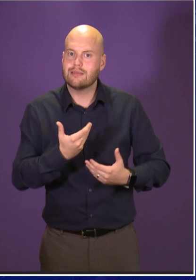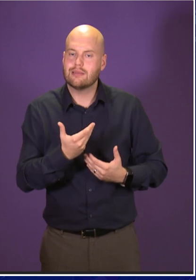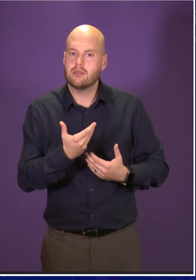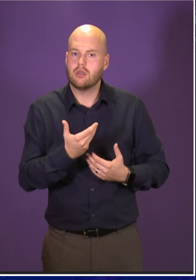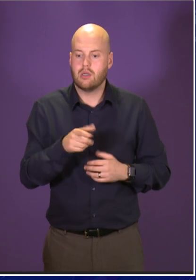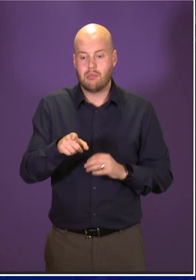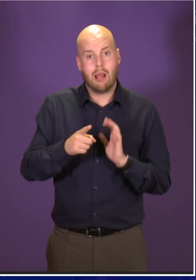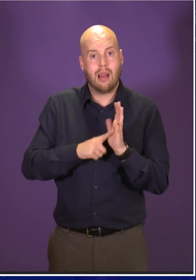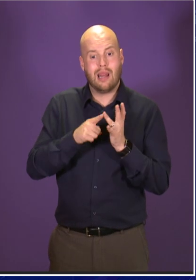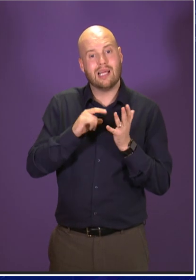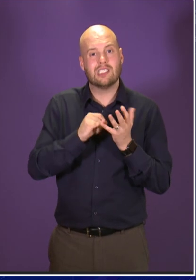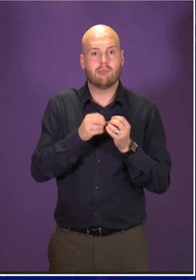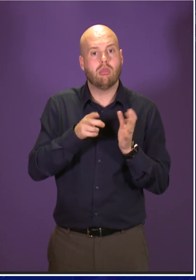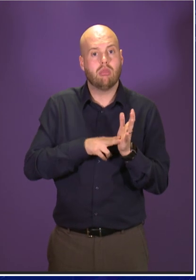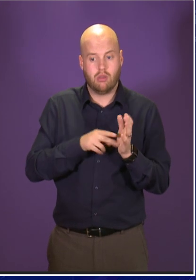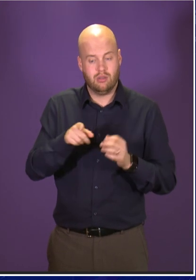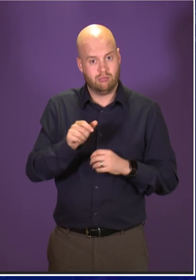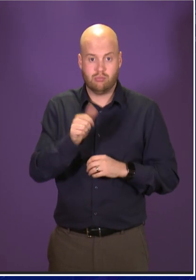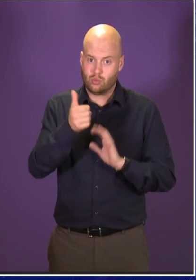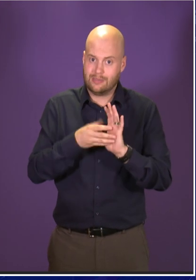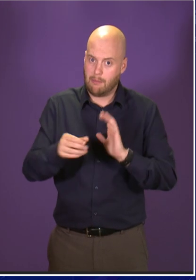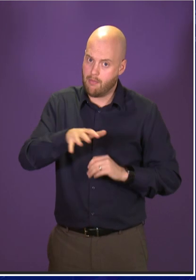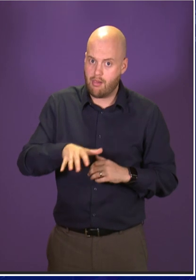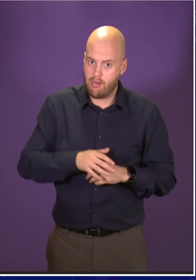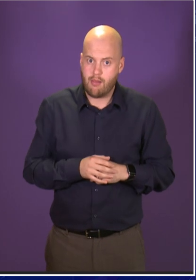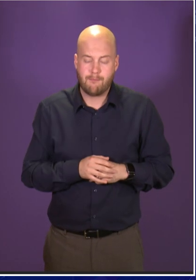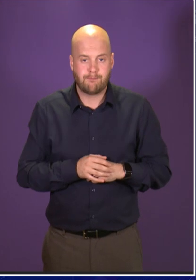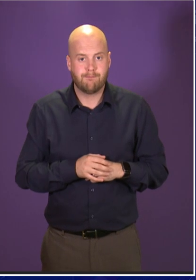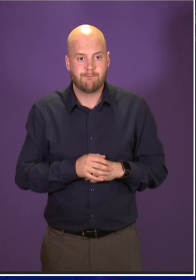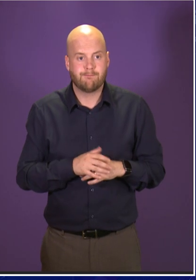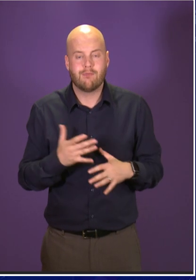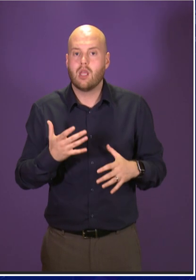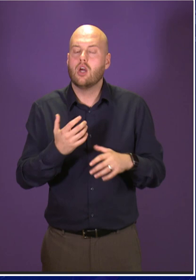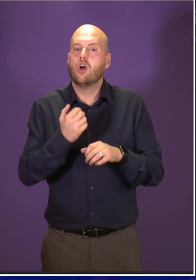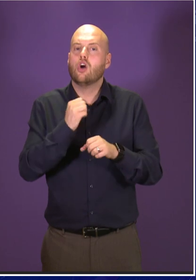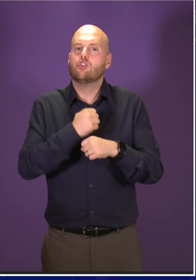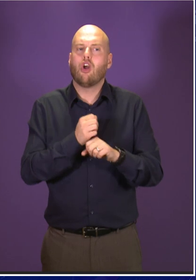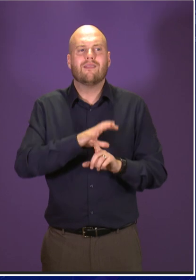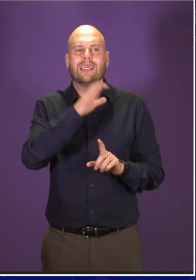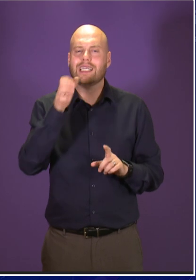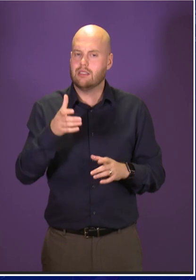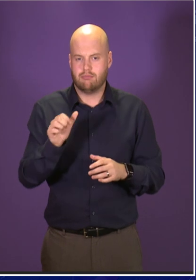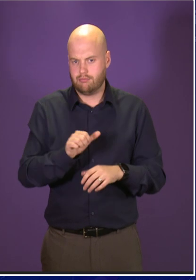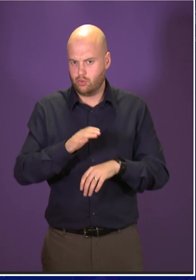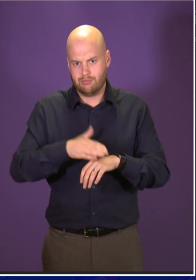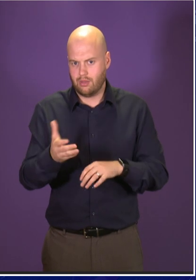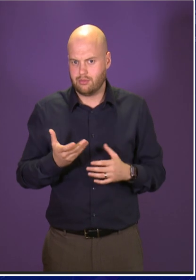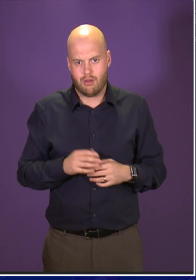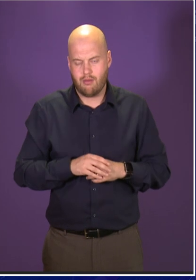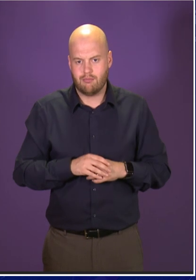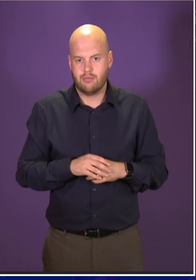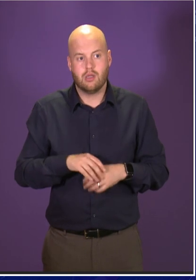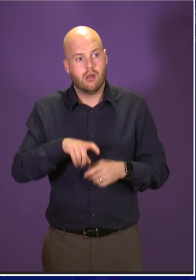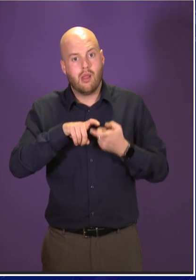as a great cosmopolitan metropolis. Therefore, geography does not waive the permanent construction and